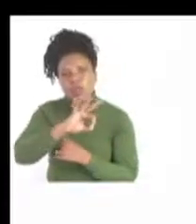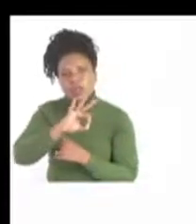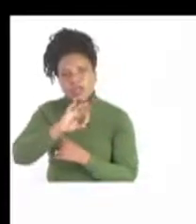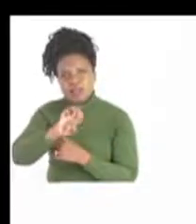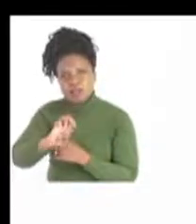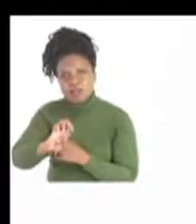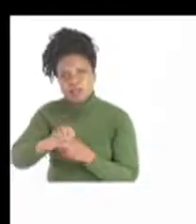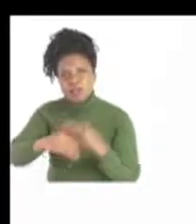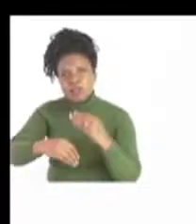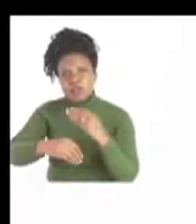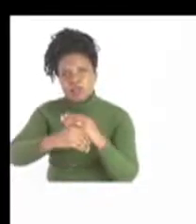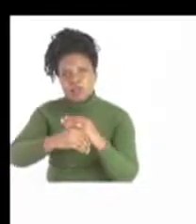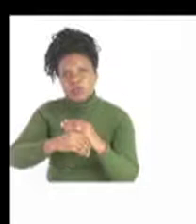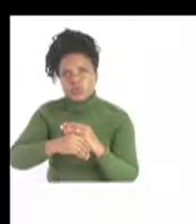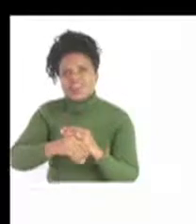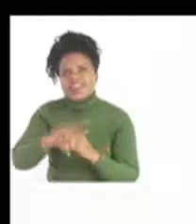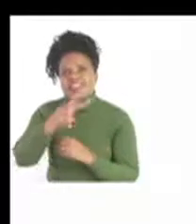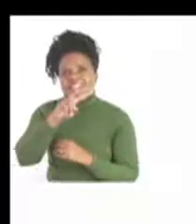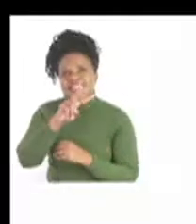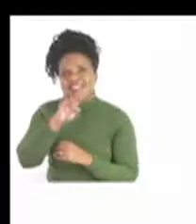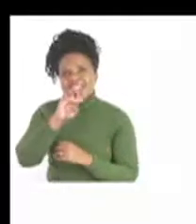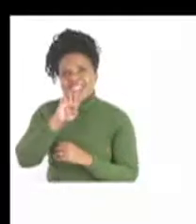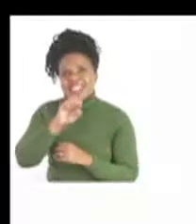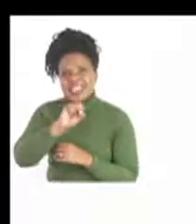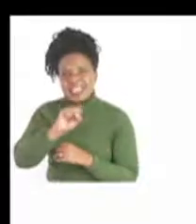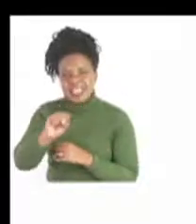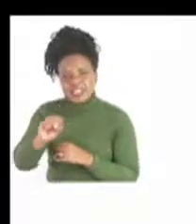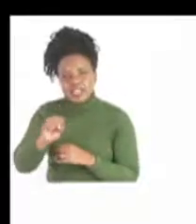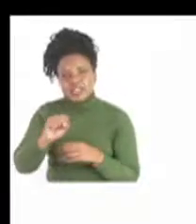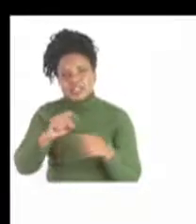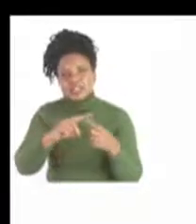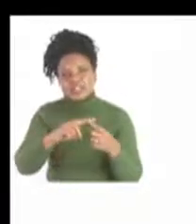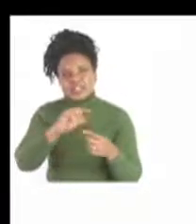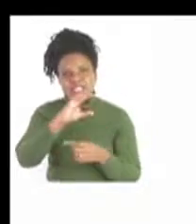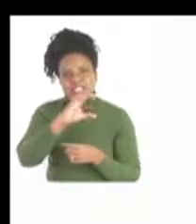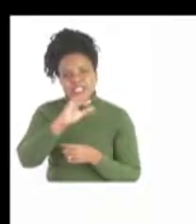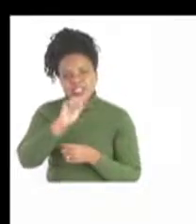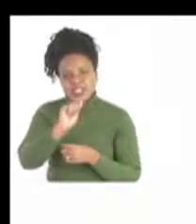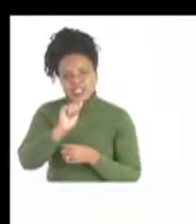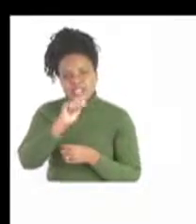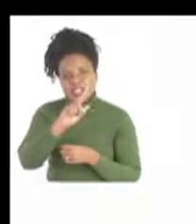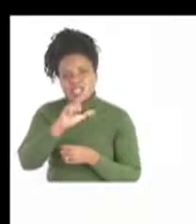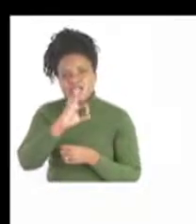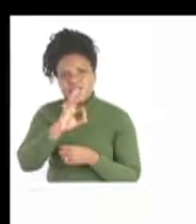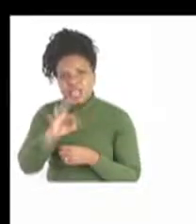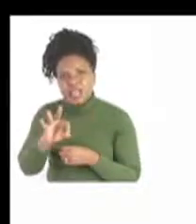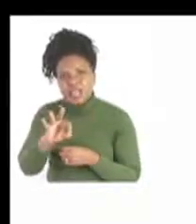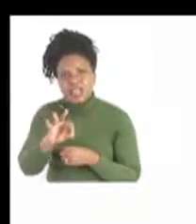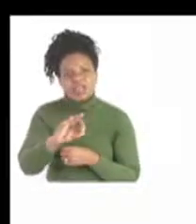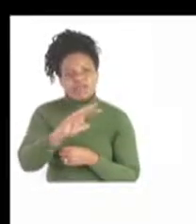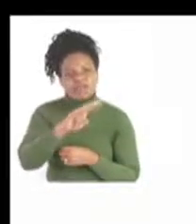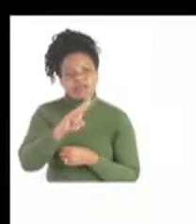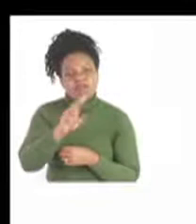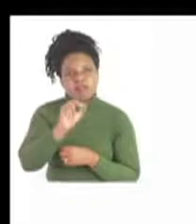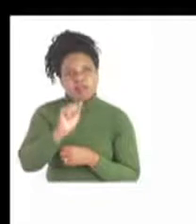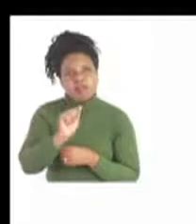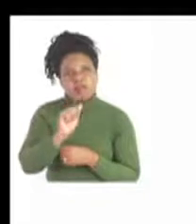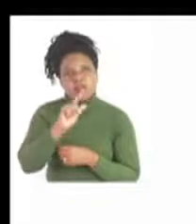Loaf, loaves. Themselves, themselves. Thief,